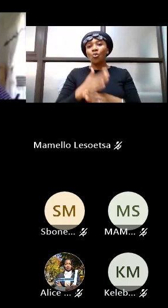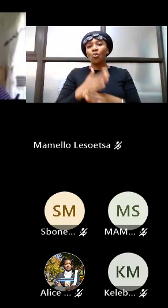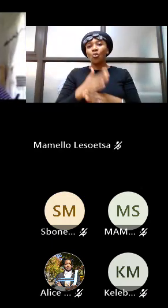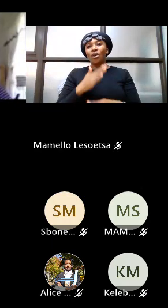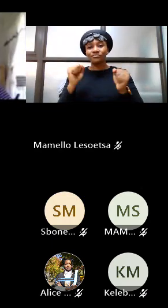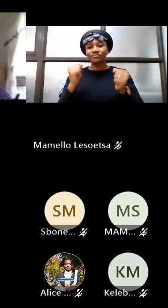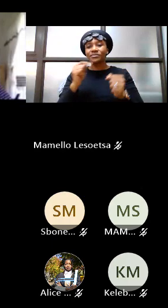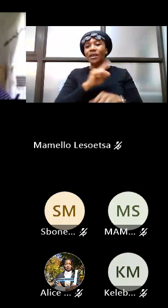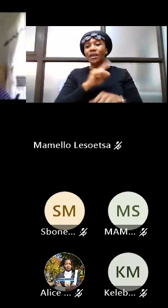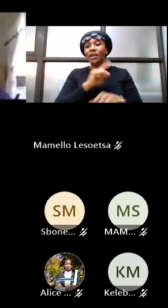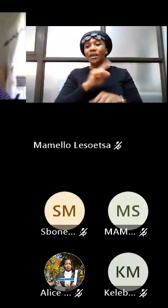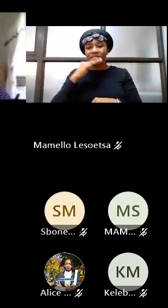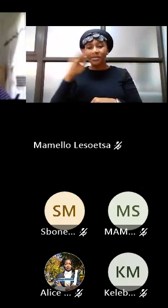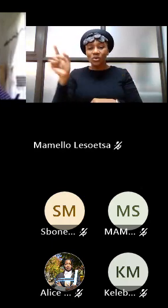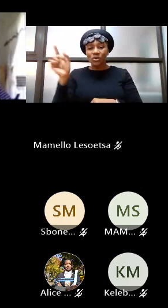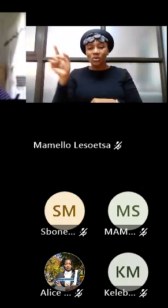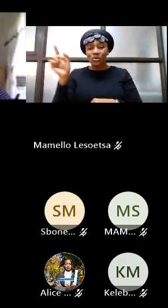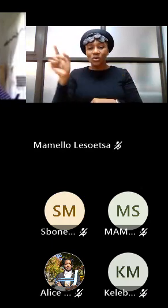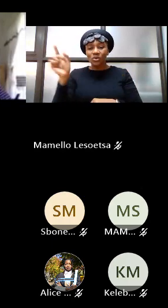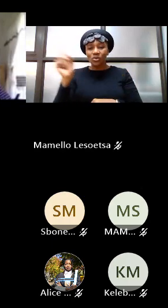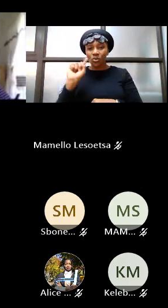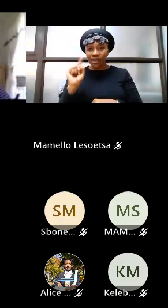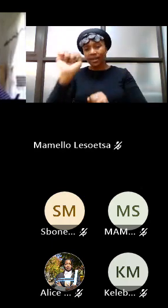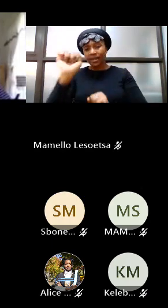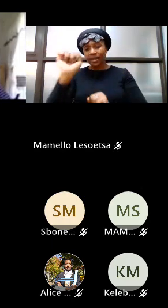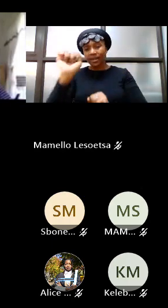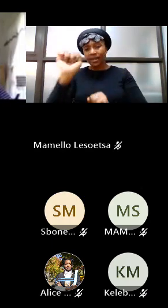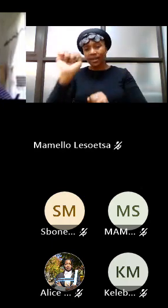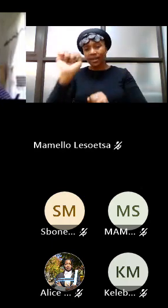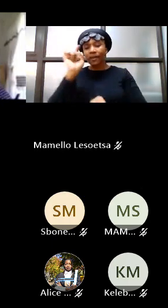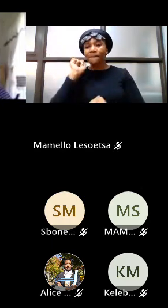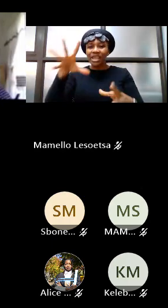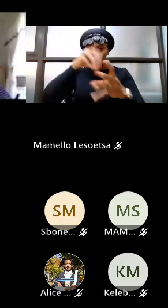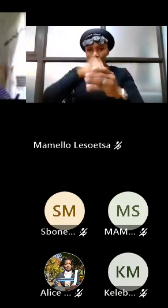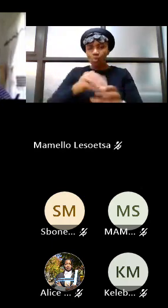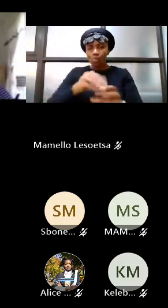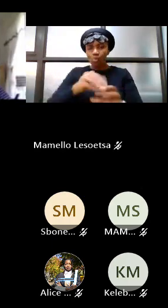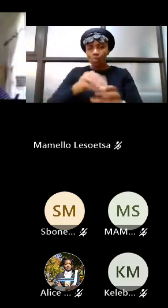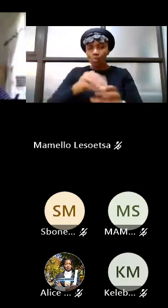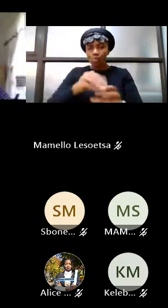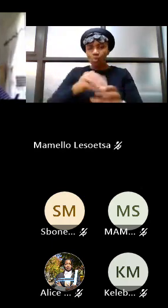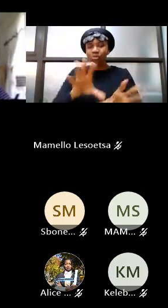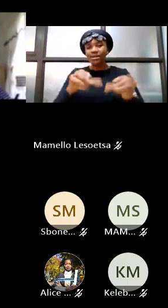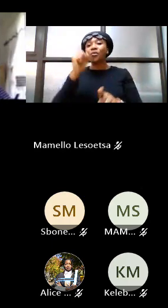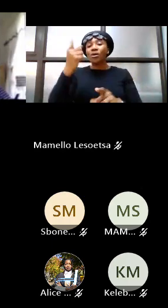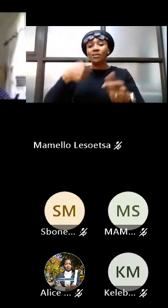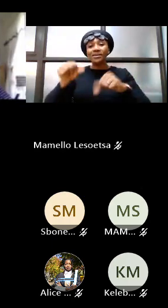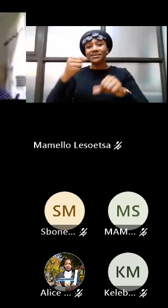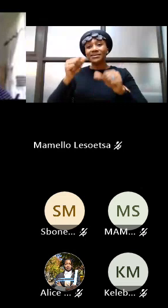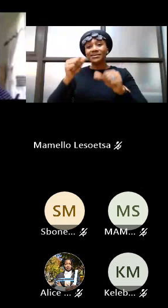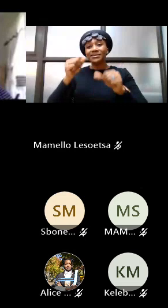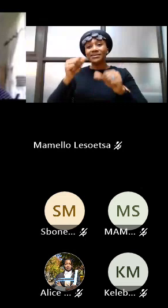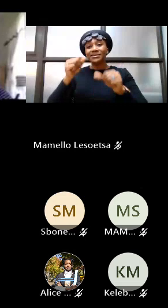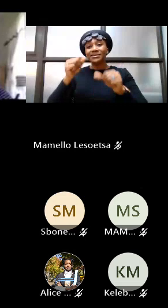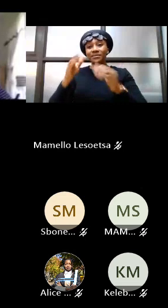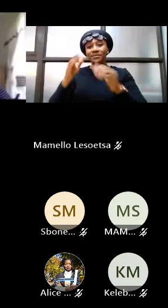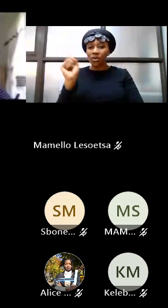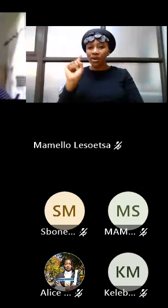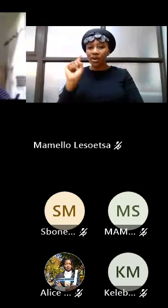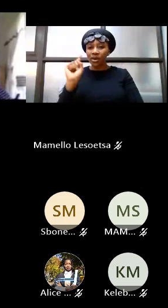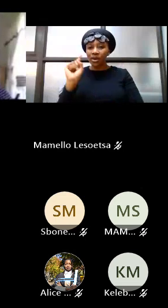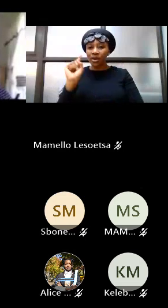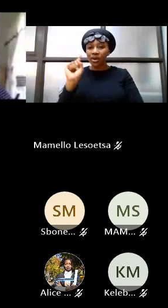is their right to be socially included in clubs. And one participant said, with such tears in her eyes,